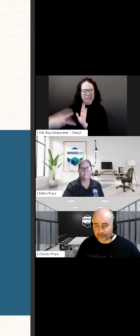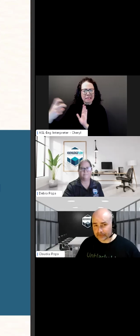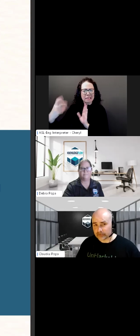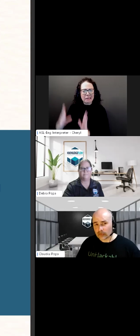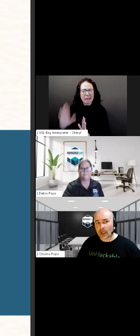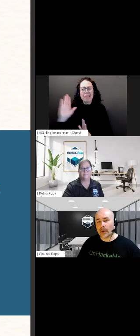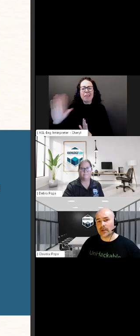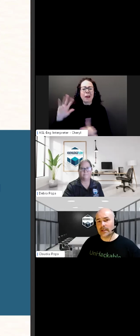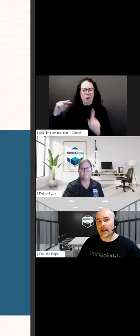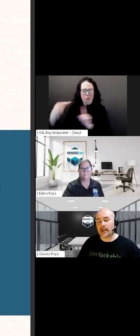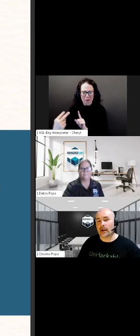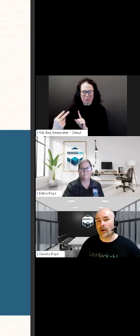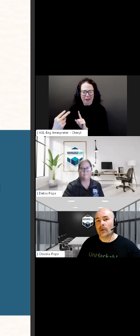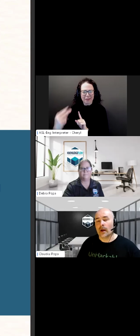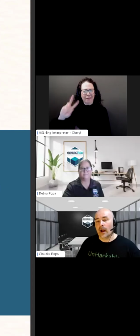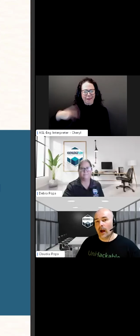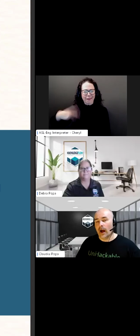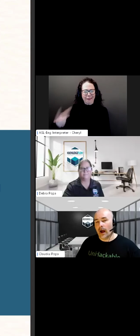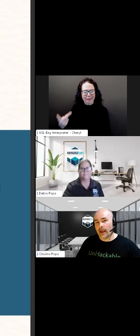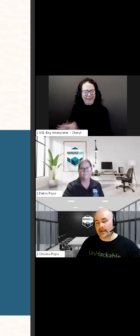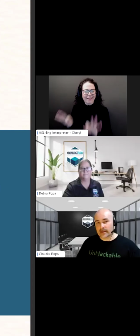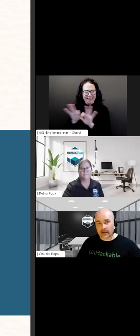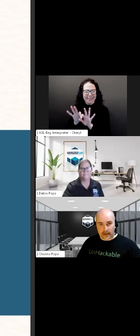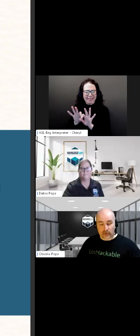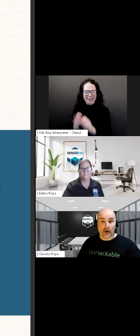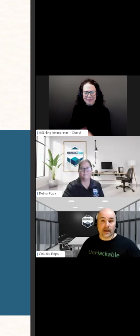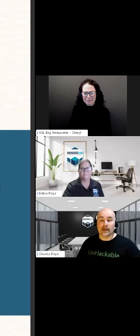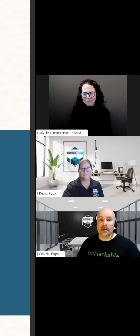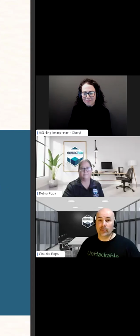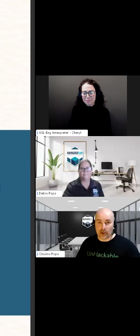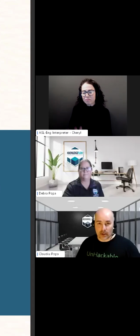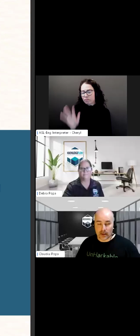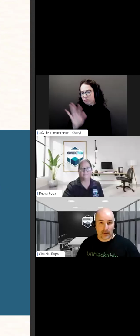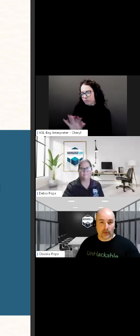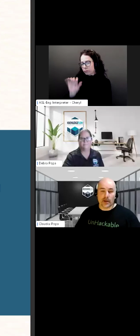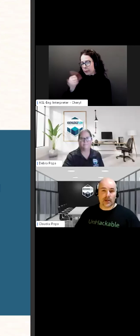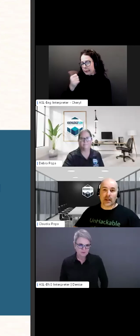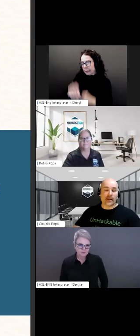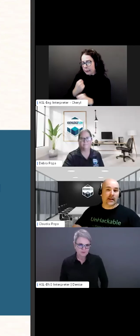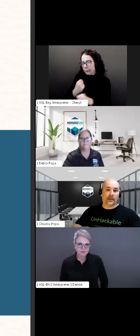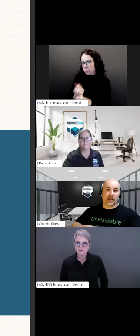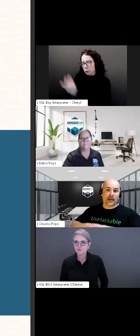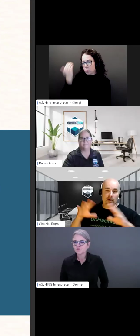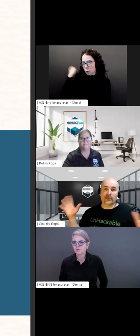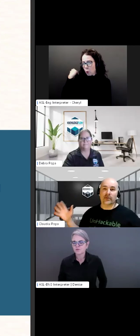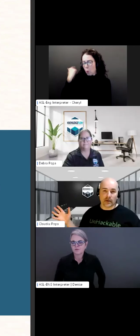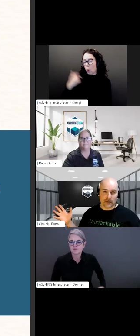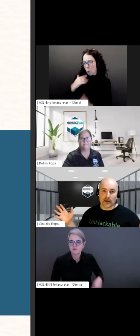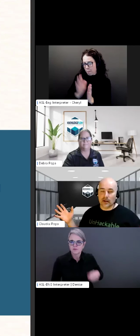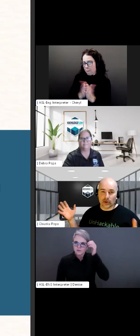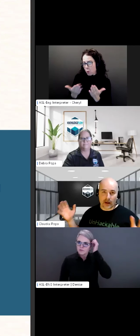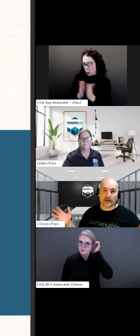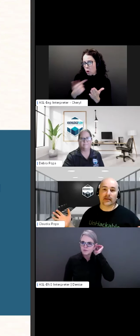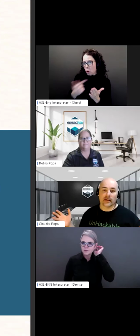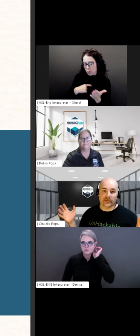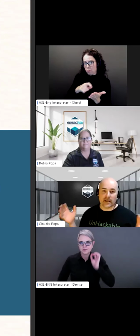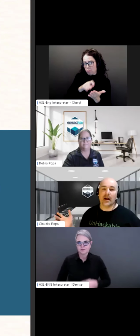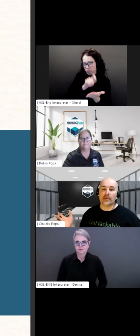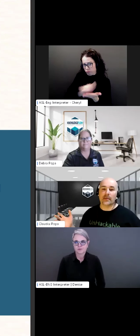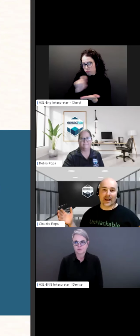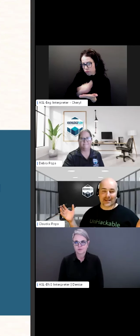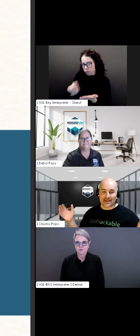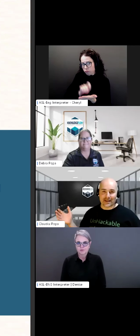conclusions, about a decade ago, I started writing a book, which ended up taking over a lot of